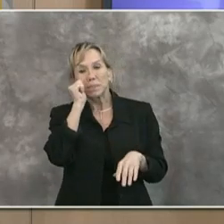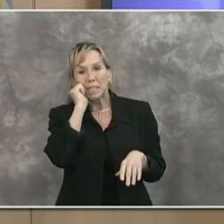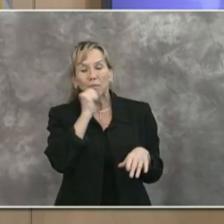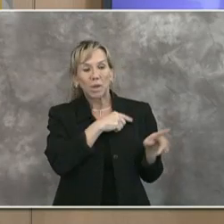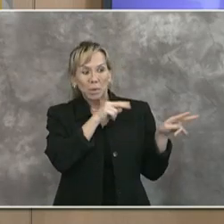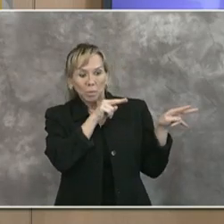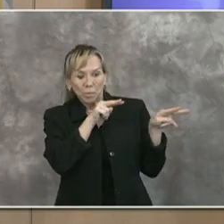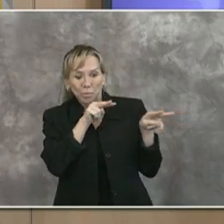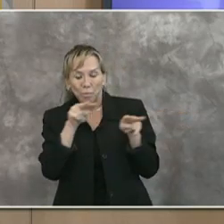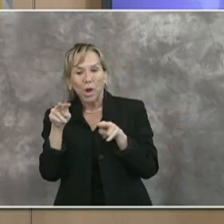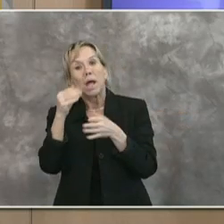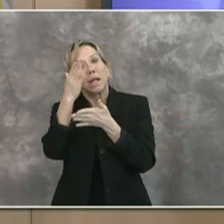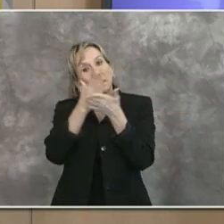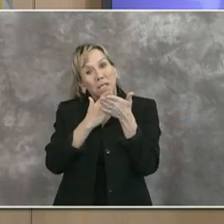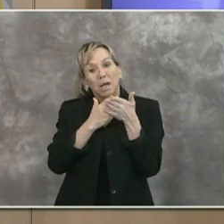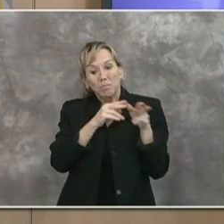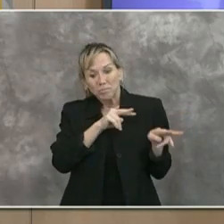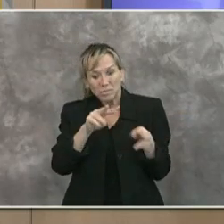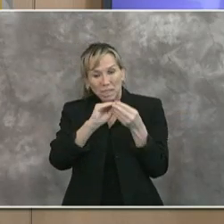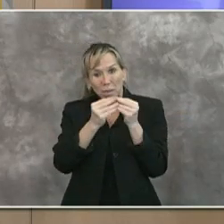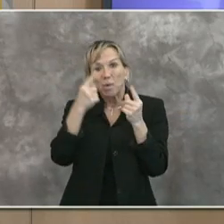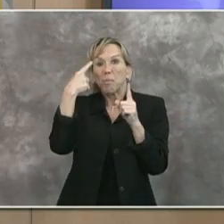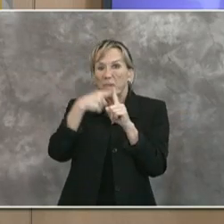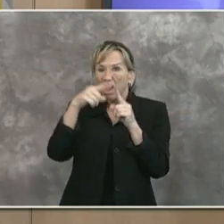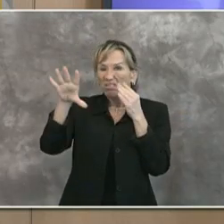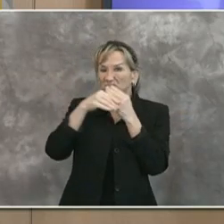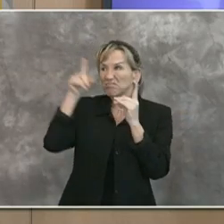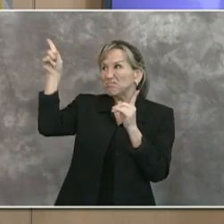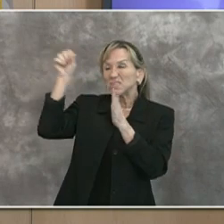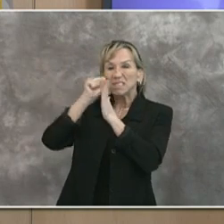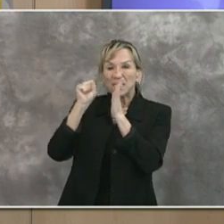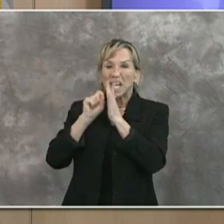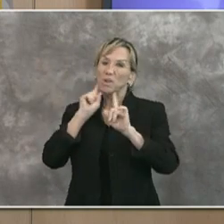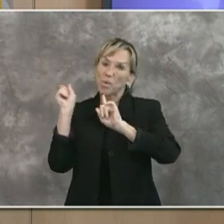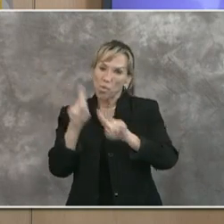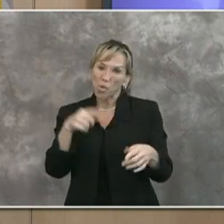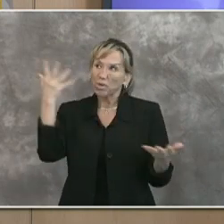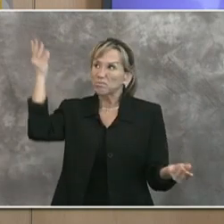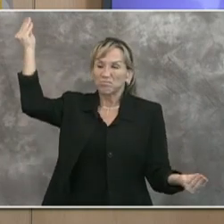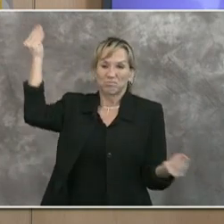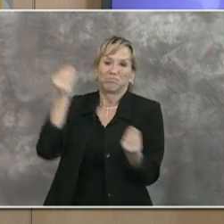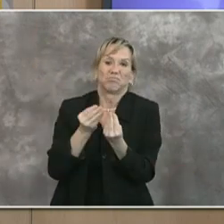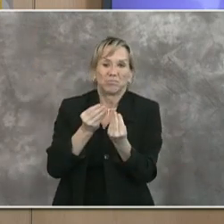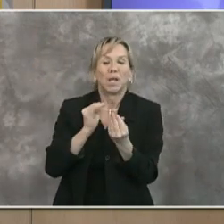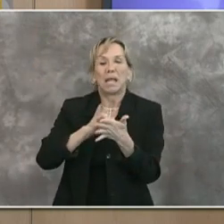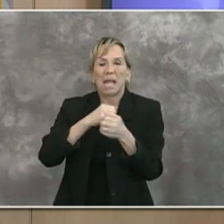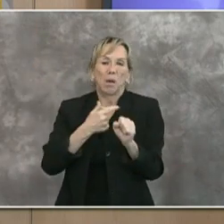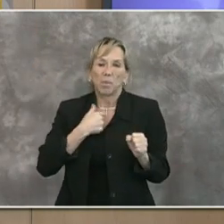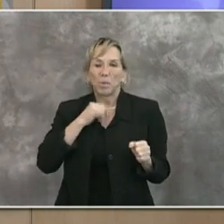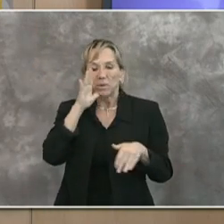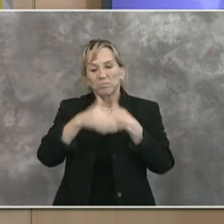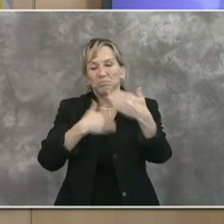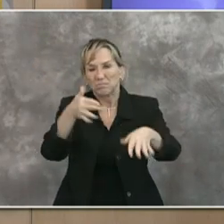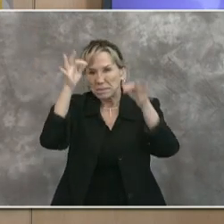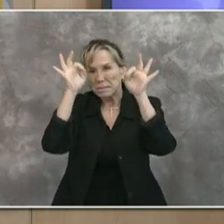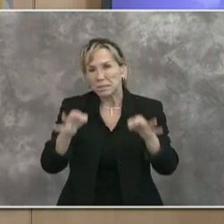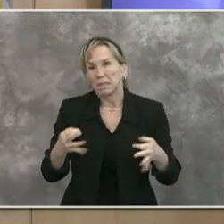by the state government, and when that is appropriate, we will obviously work and coordinate with them. Some components of that will be our own local decisions.